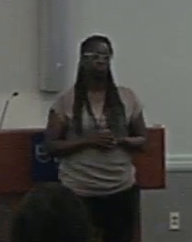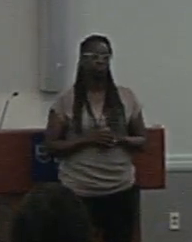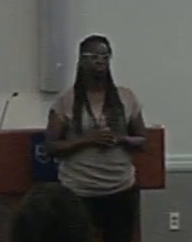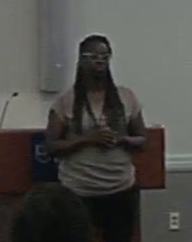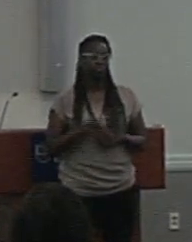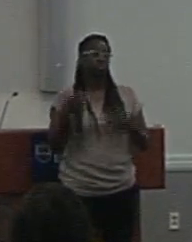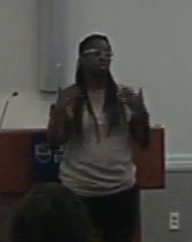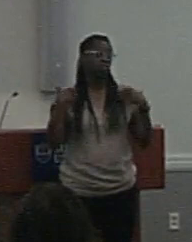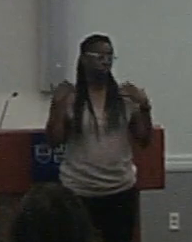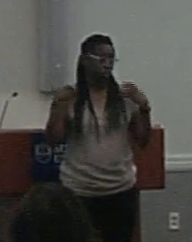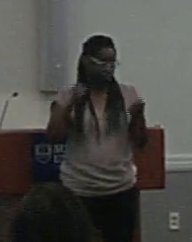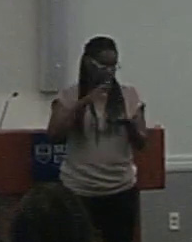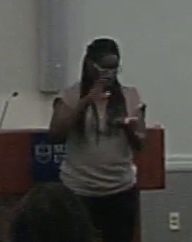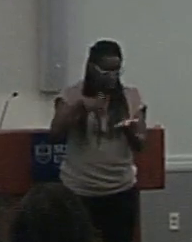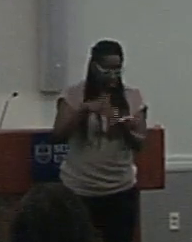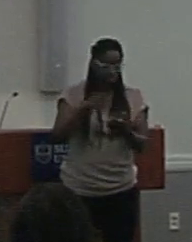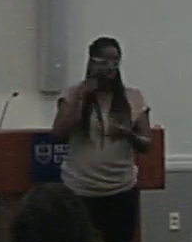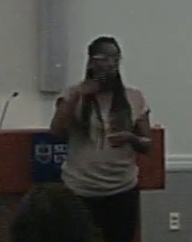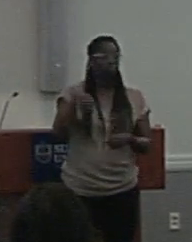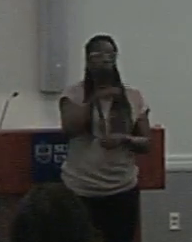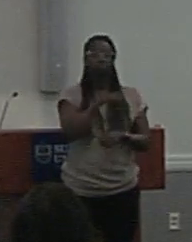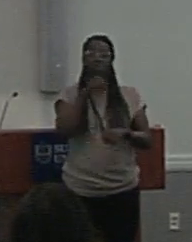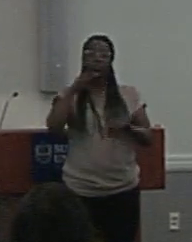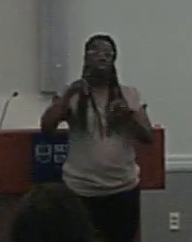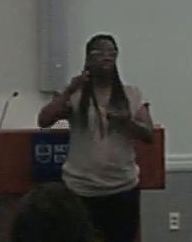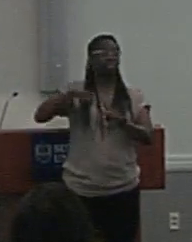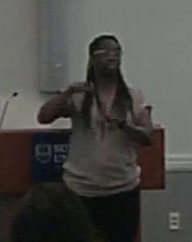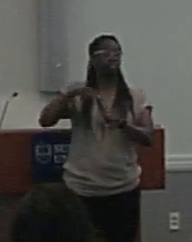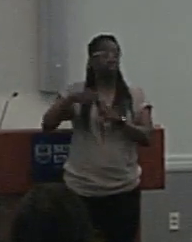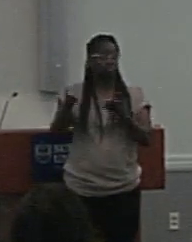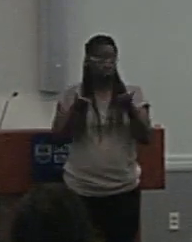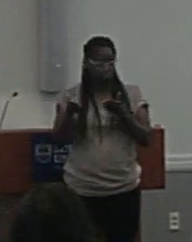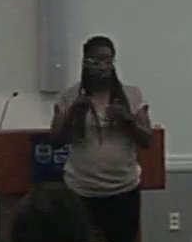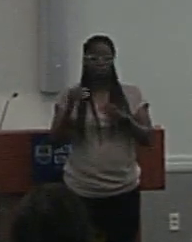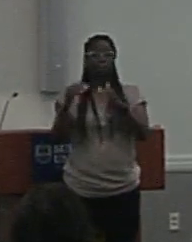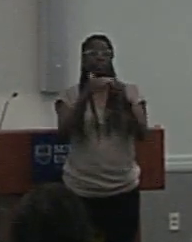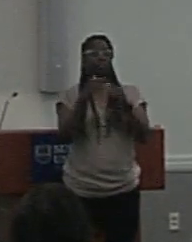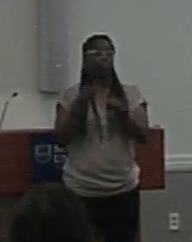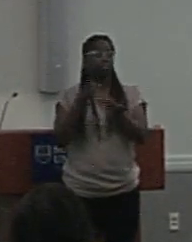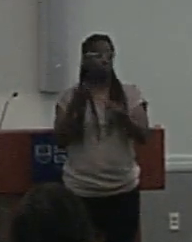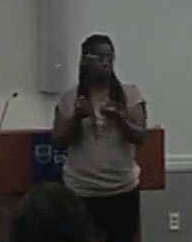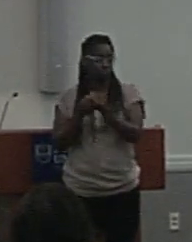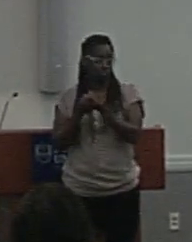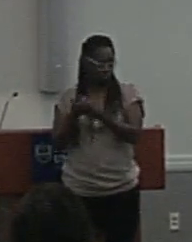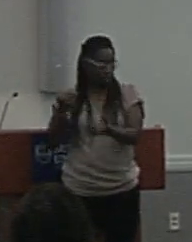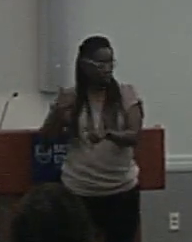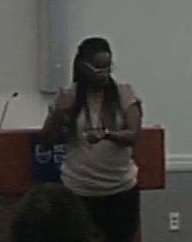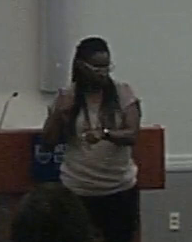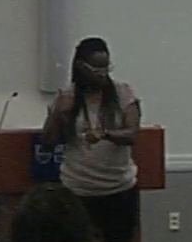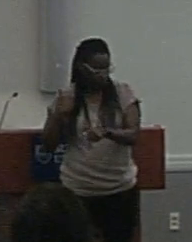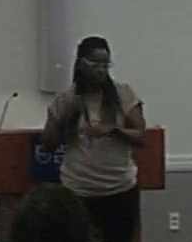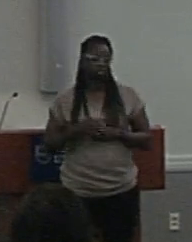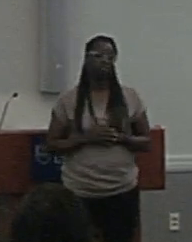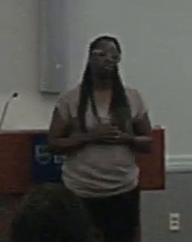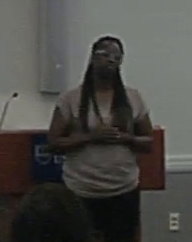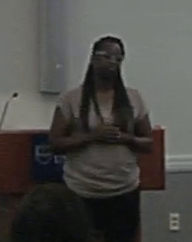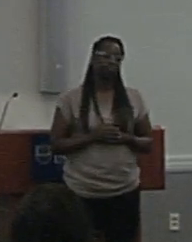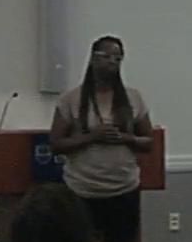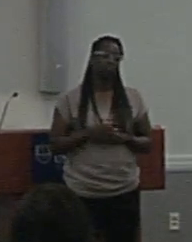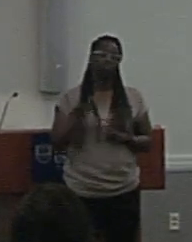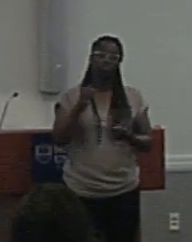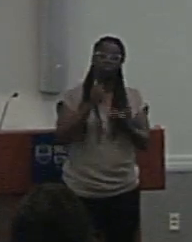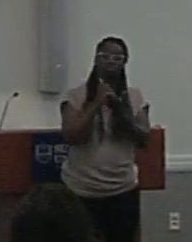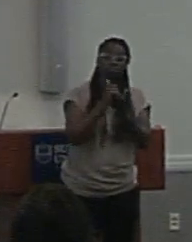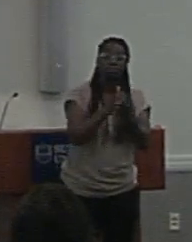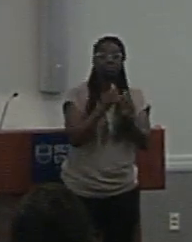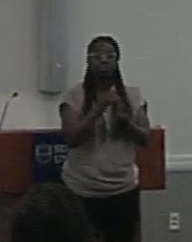And we have a peer support line people can call. And we really help people look for work and employment and build hope